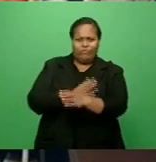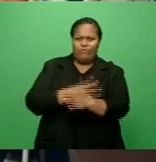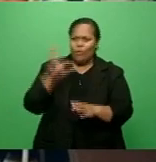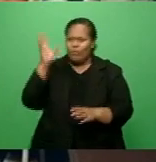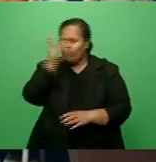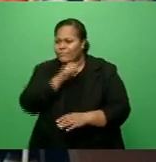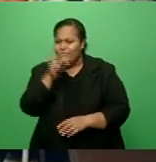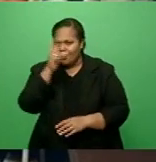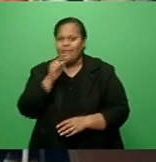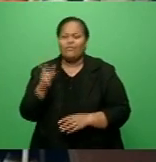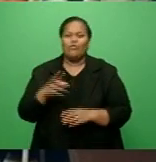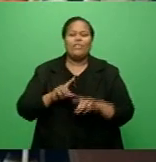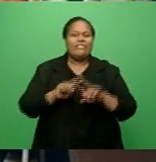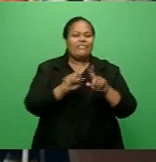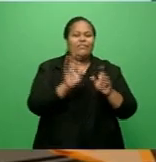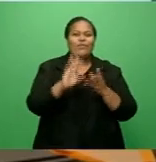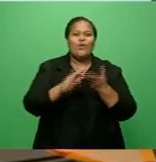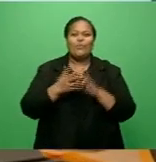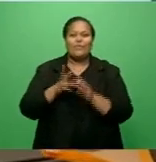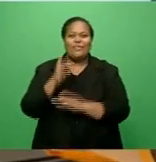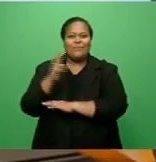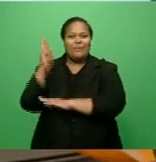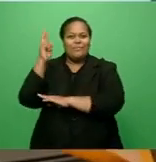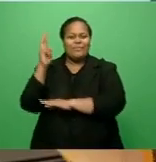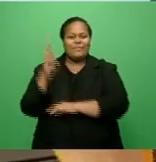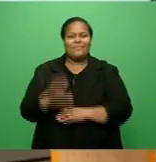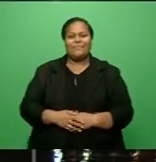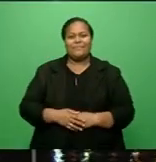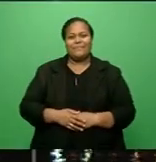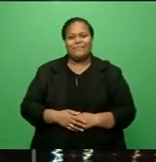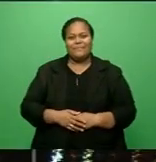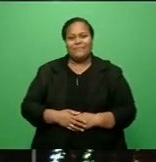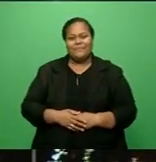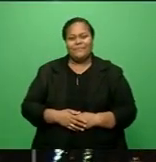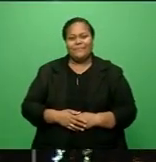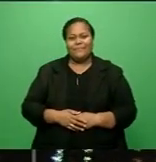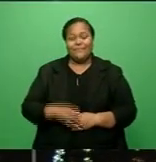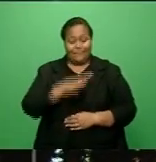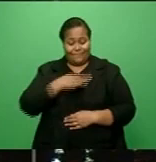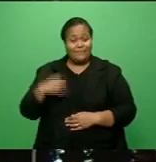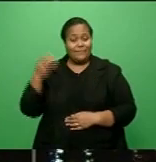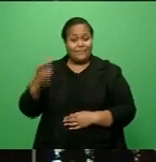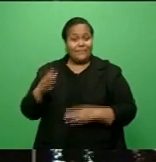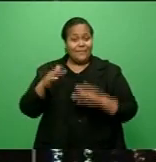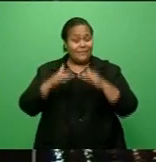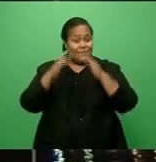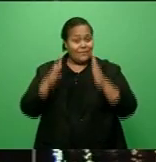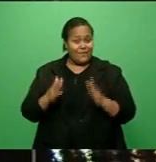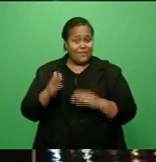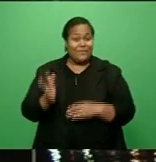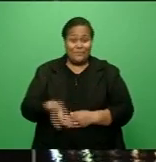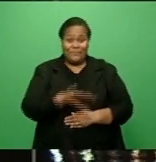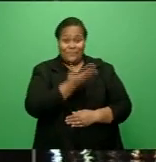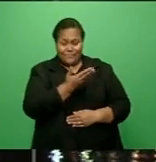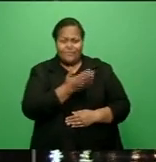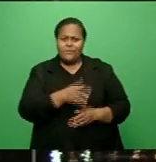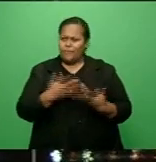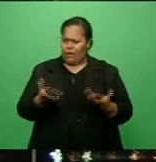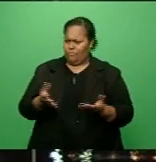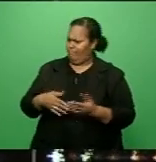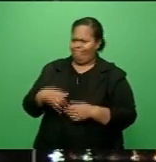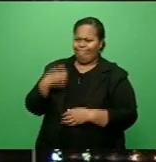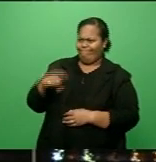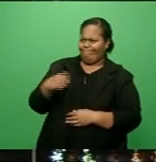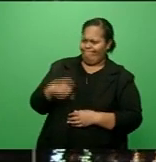and communities. Pranita Prakash, FBC News. Minister for Housing Pramila Kumar has dismissed claims from the